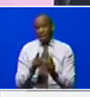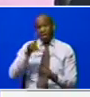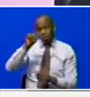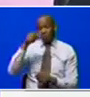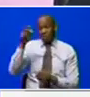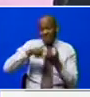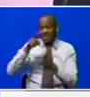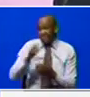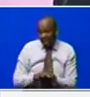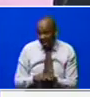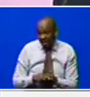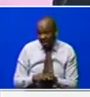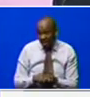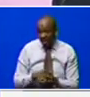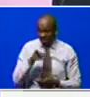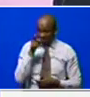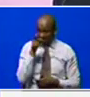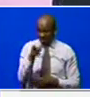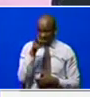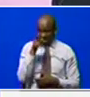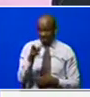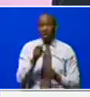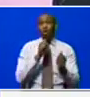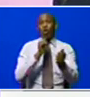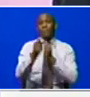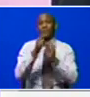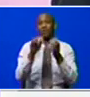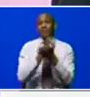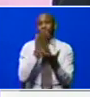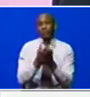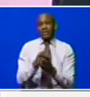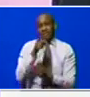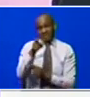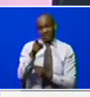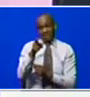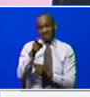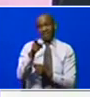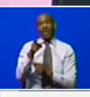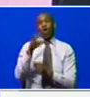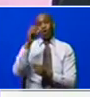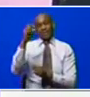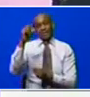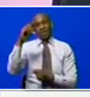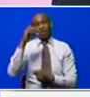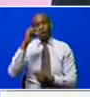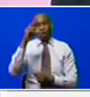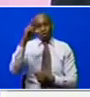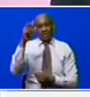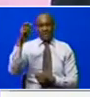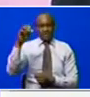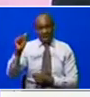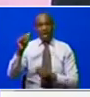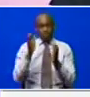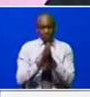read, this is a contestation between dynasties. And there will be a price to